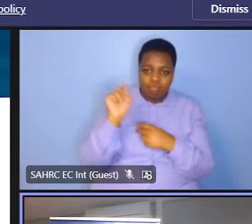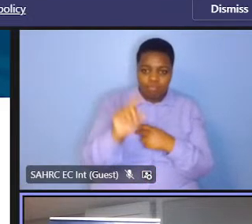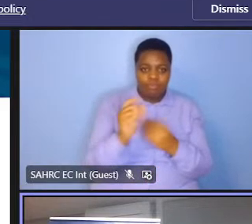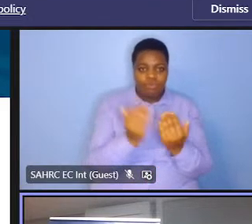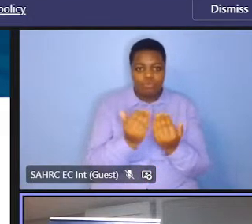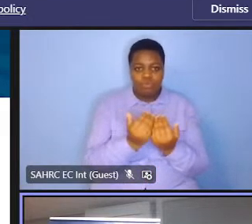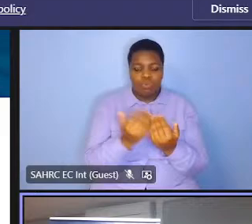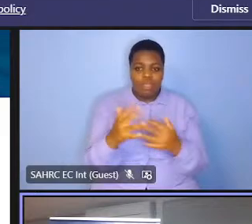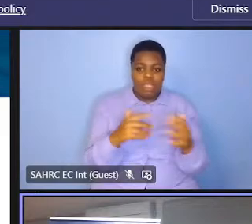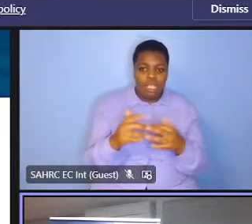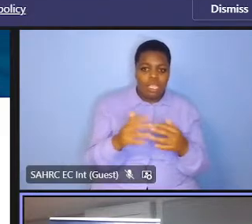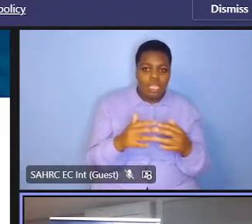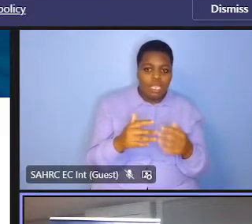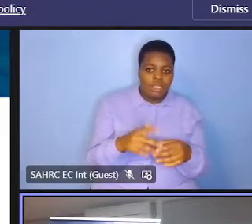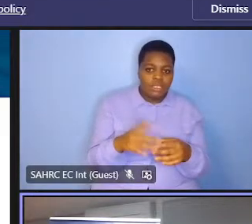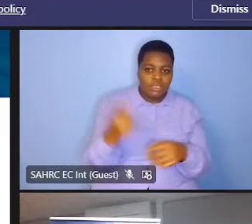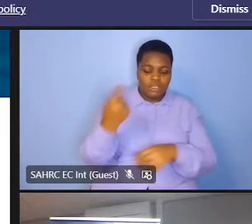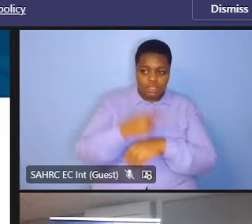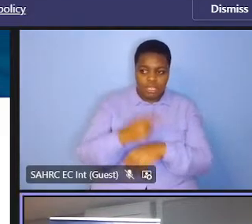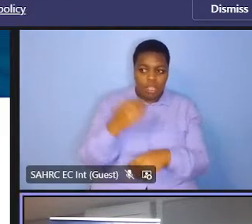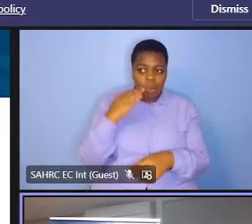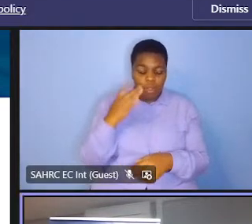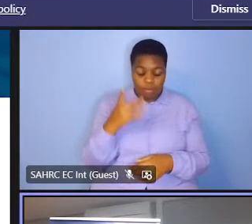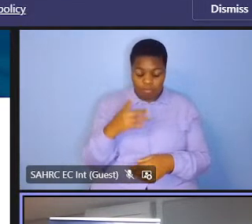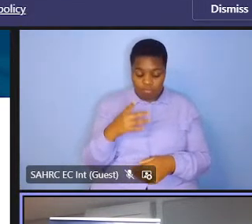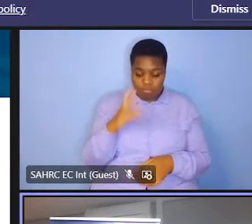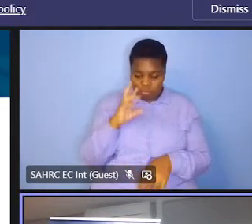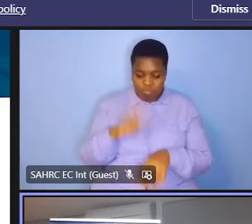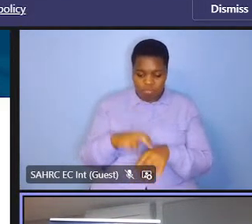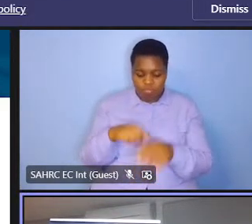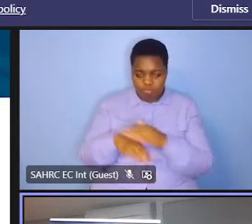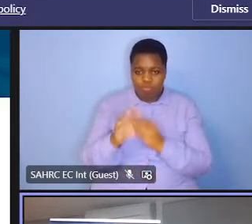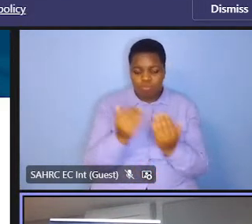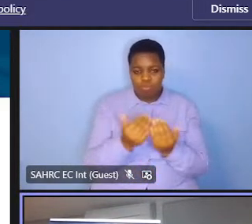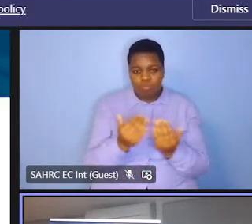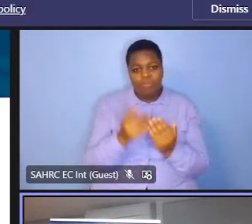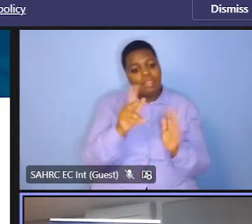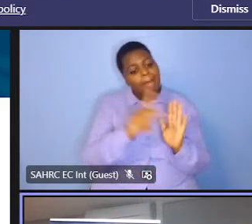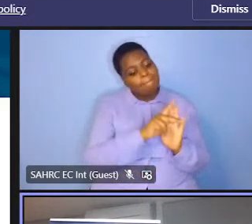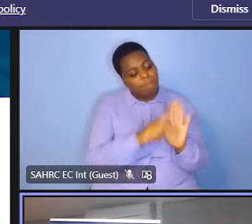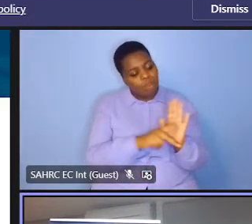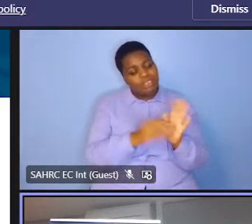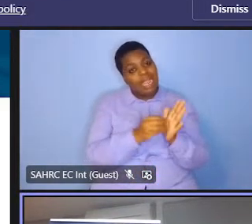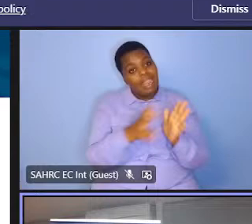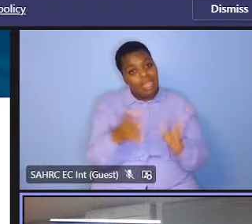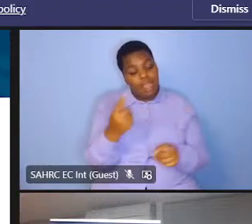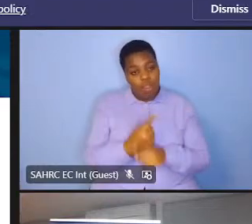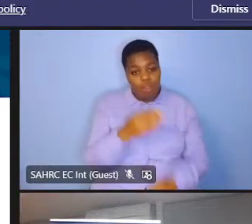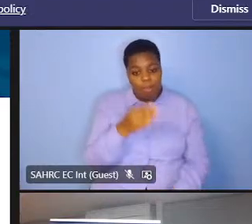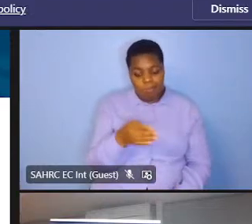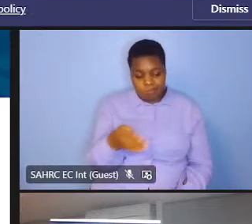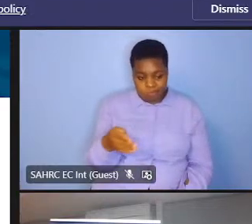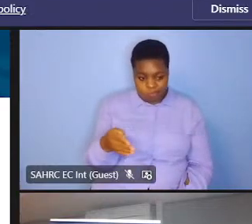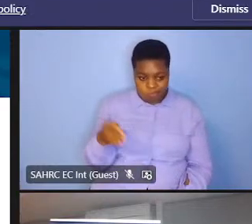during compulsory phases. The policy on learner attendance of